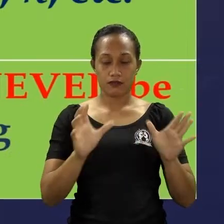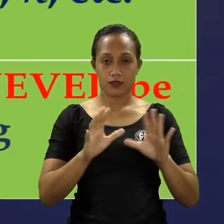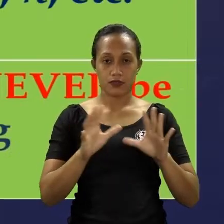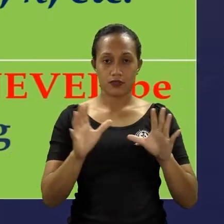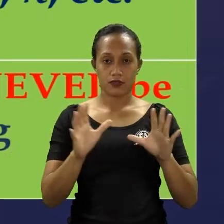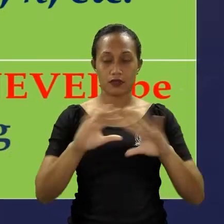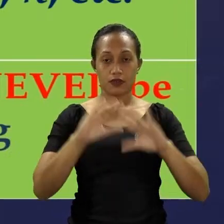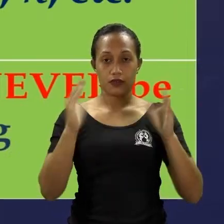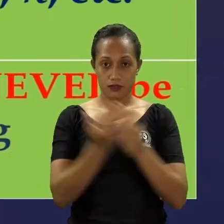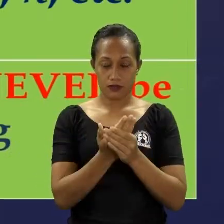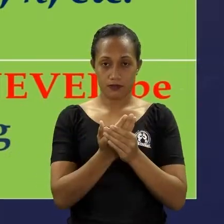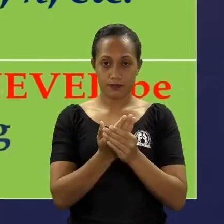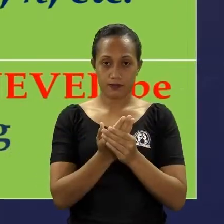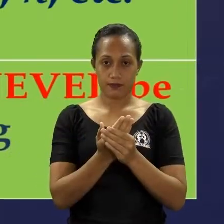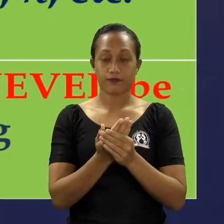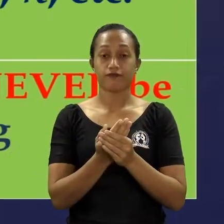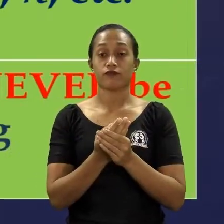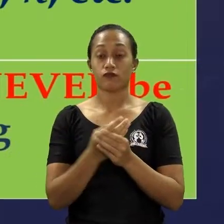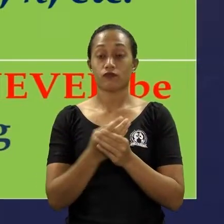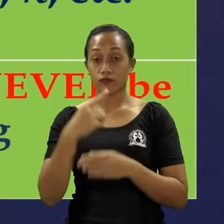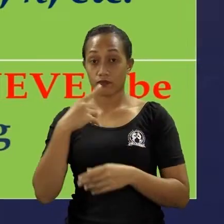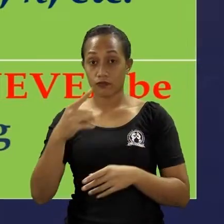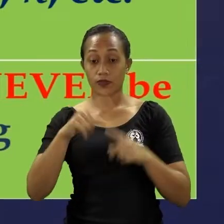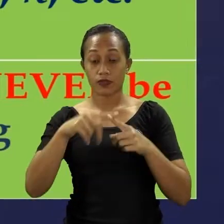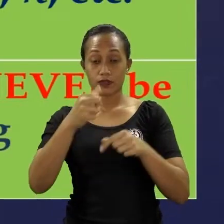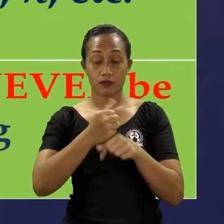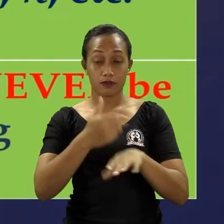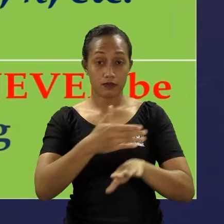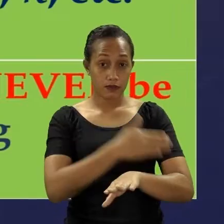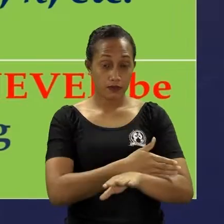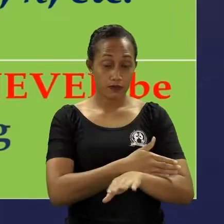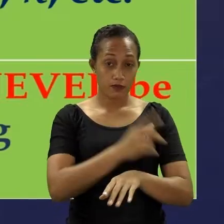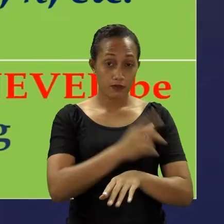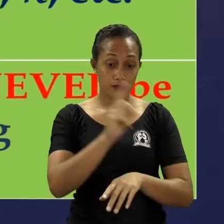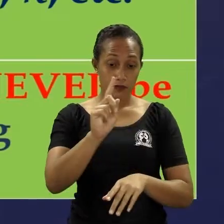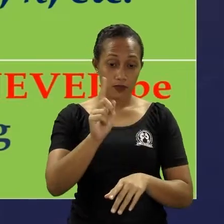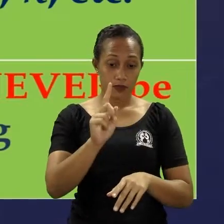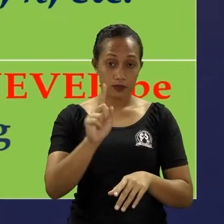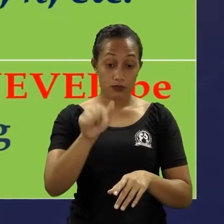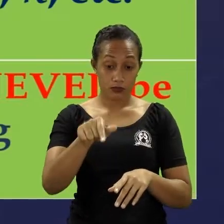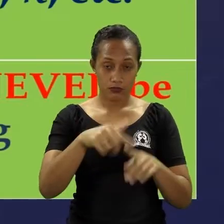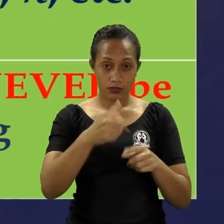integers. Peona avatu whataita inga examples.